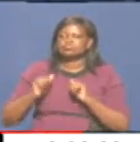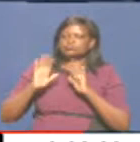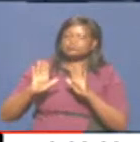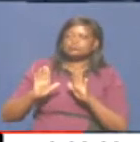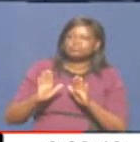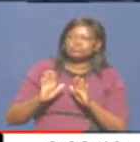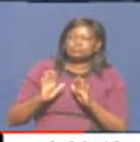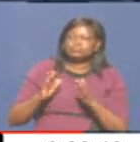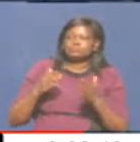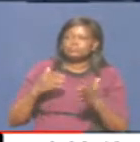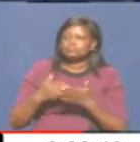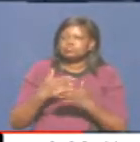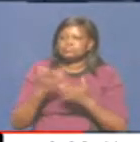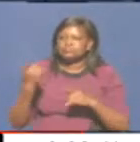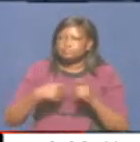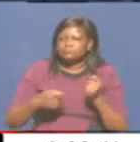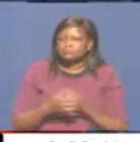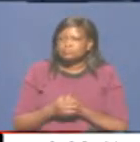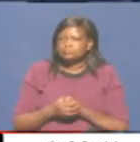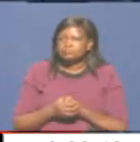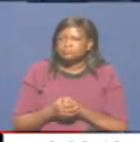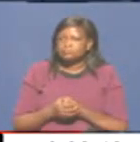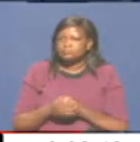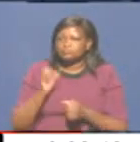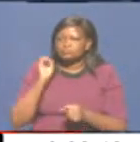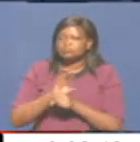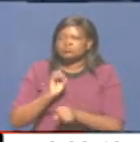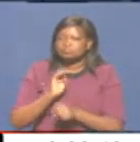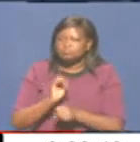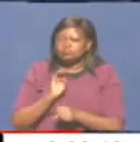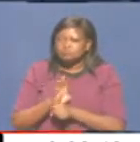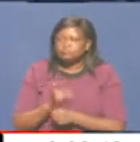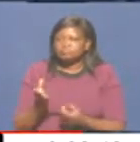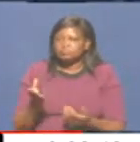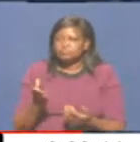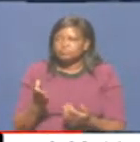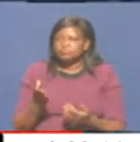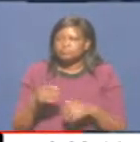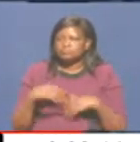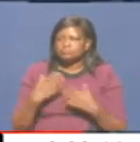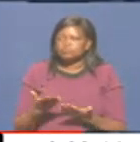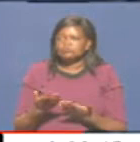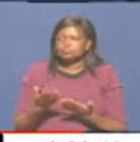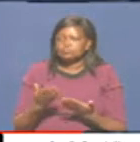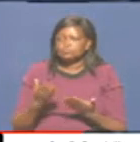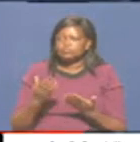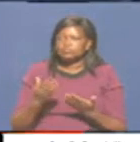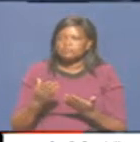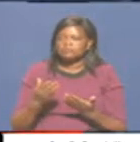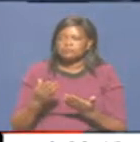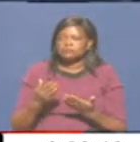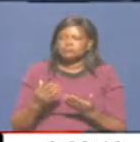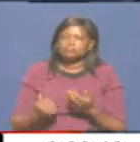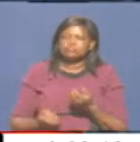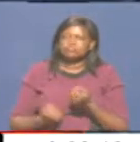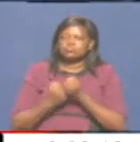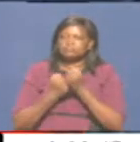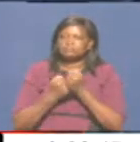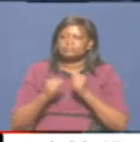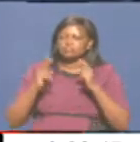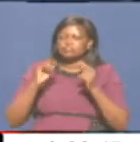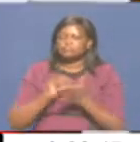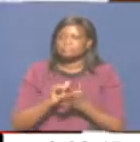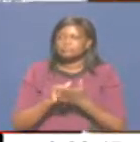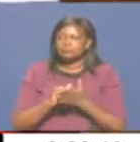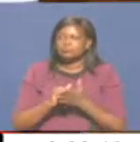him from advising or rather giving his input in matters that are alive before a